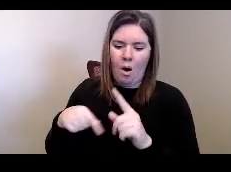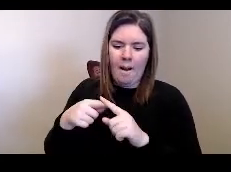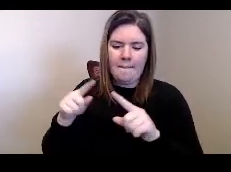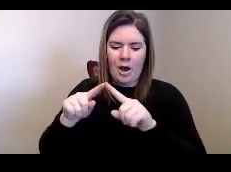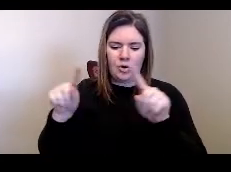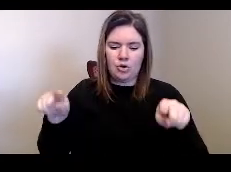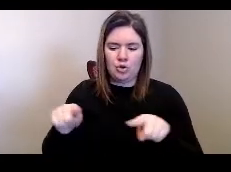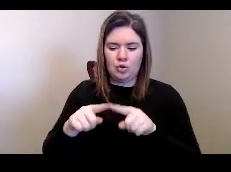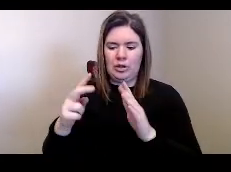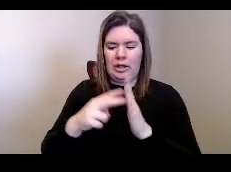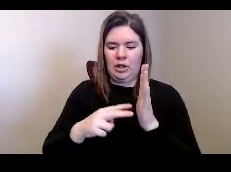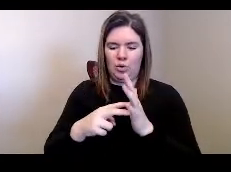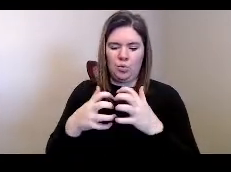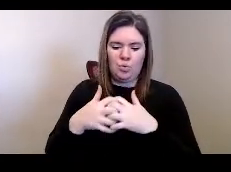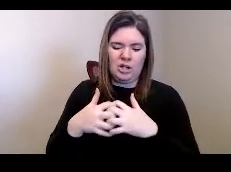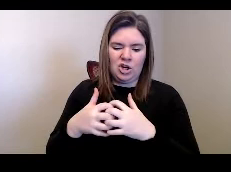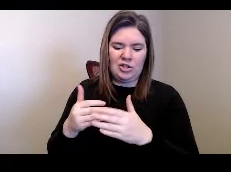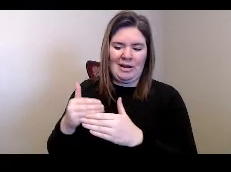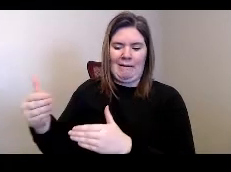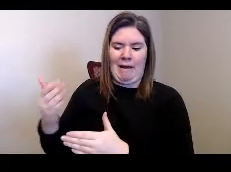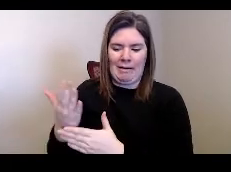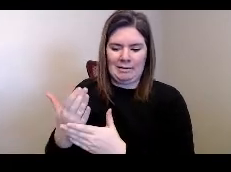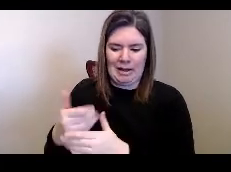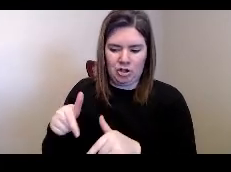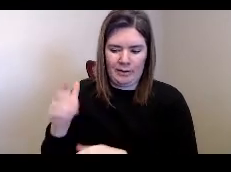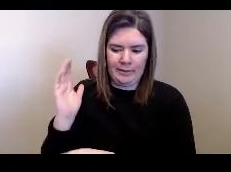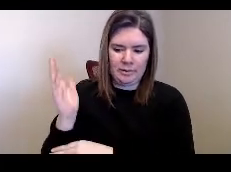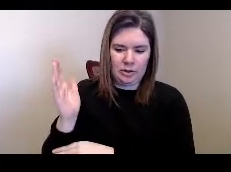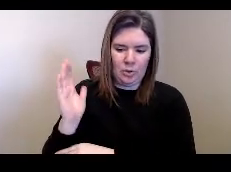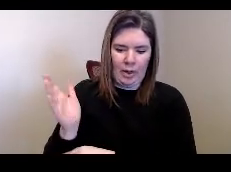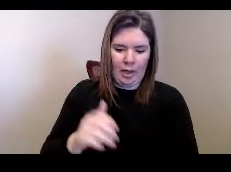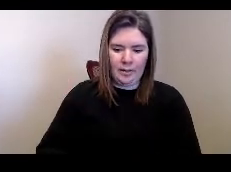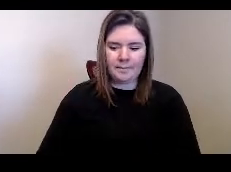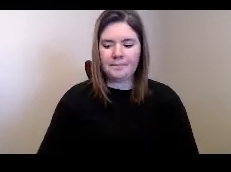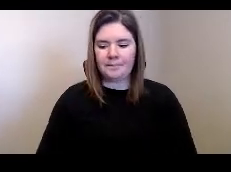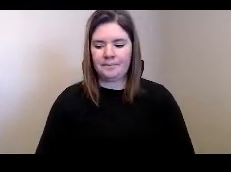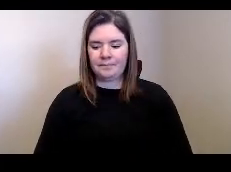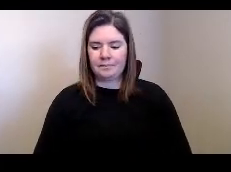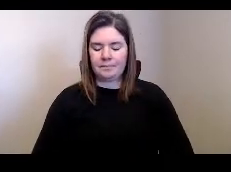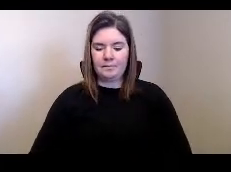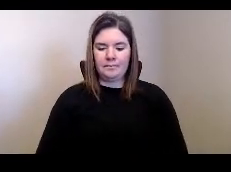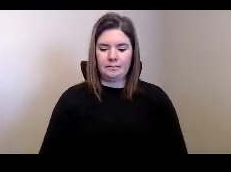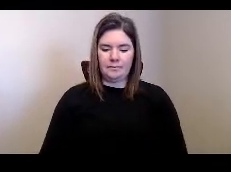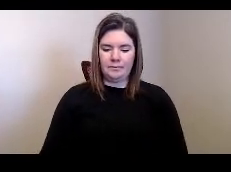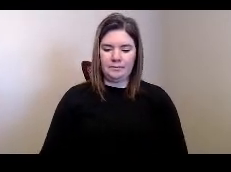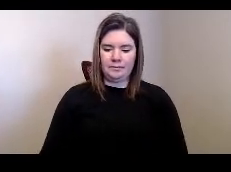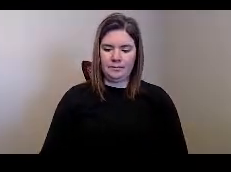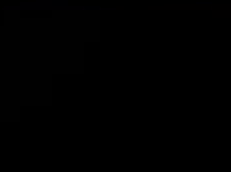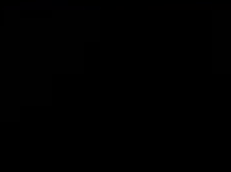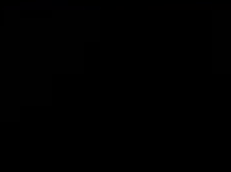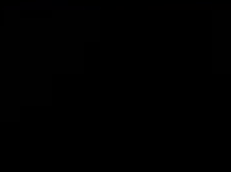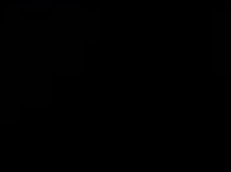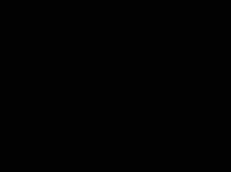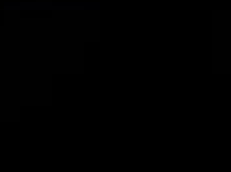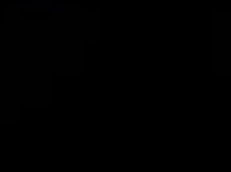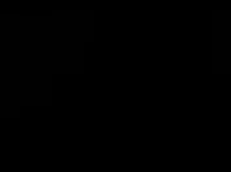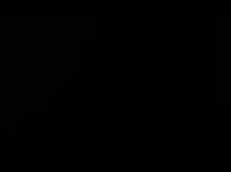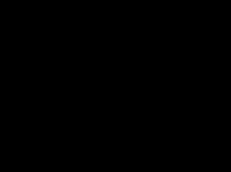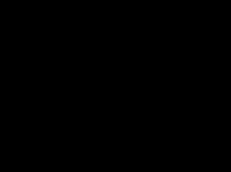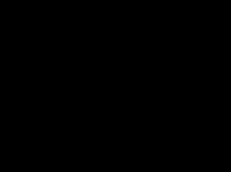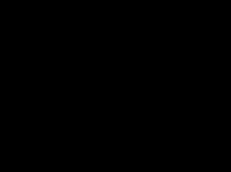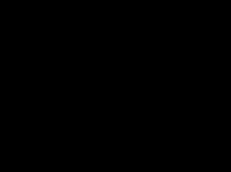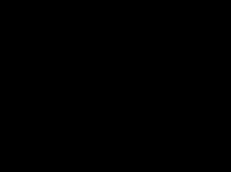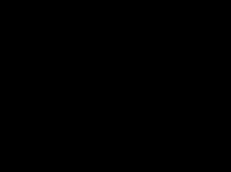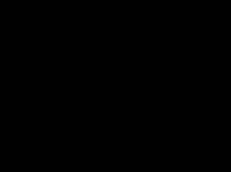next section of the presentation. Hey, excellent. We have another question for you. Does the